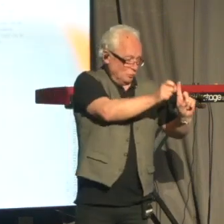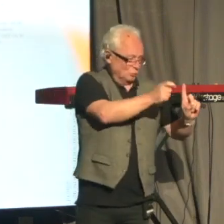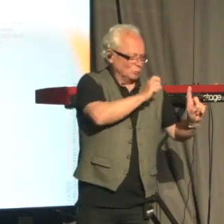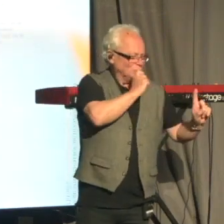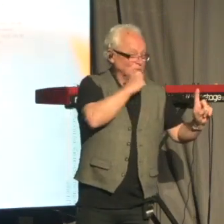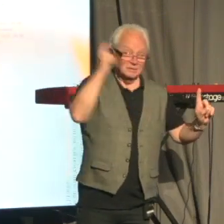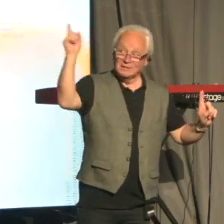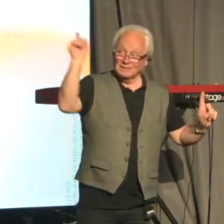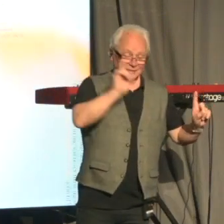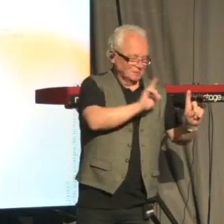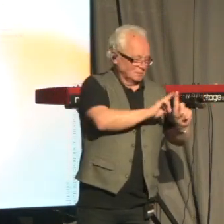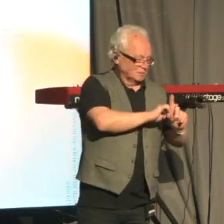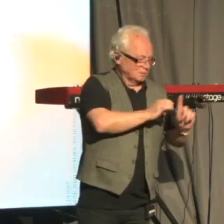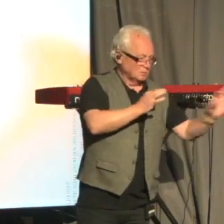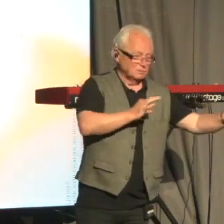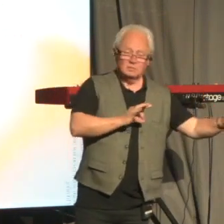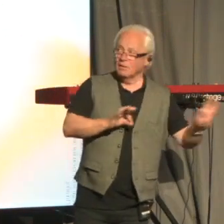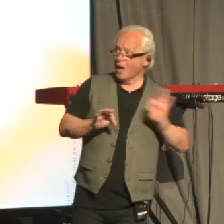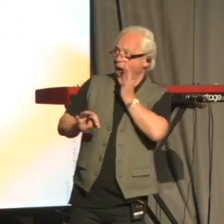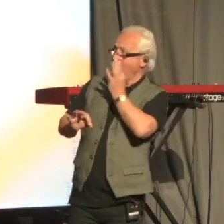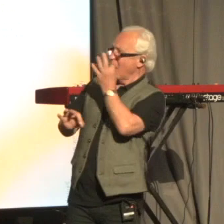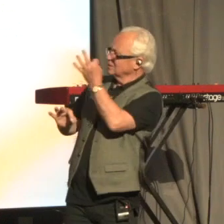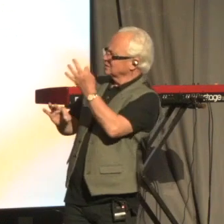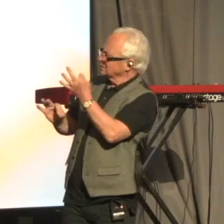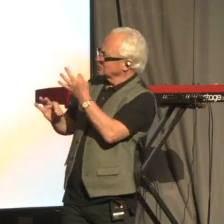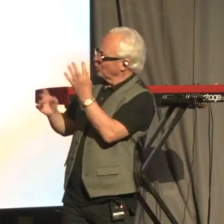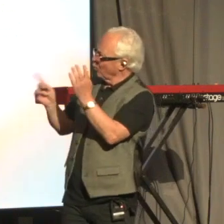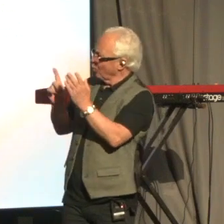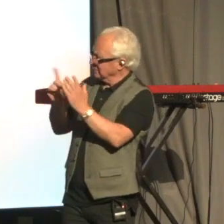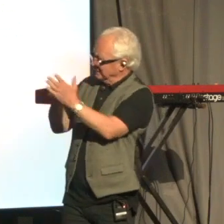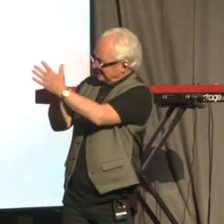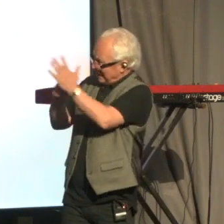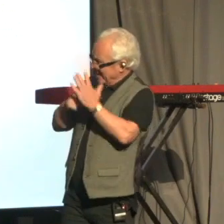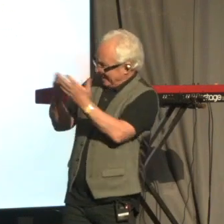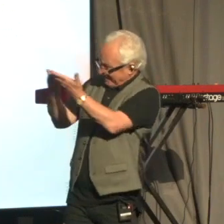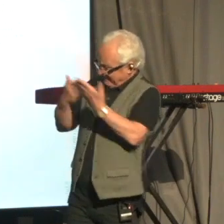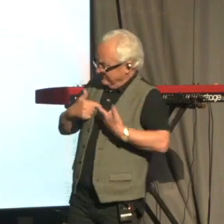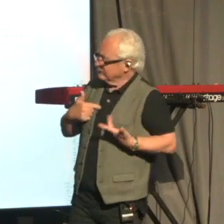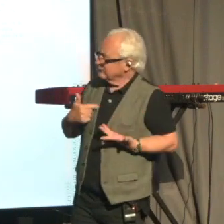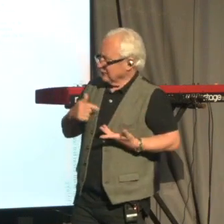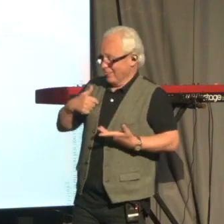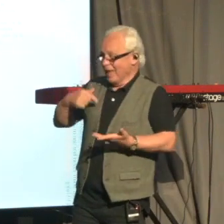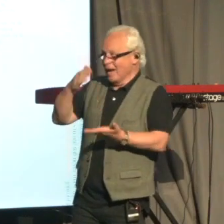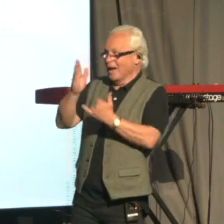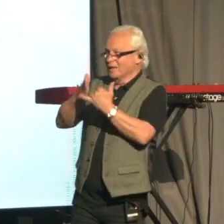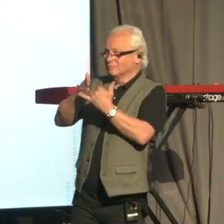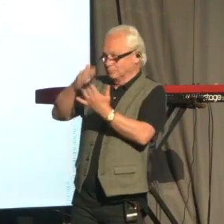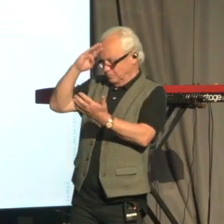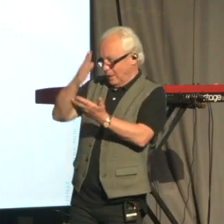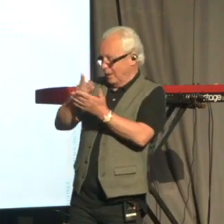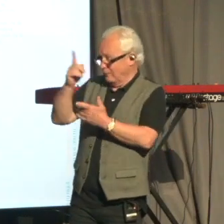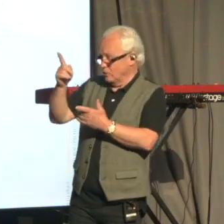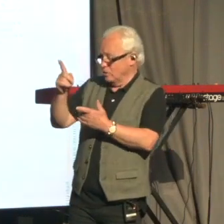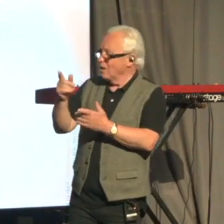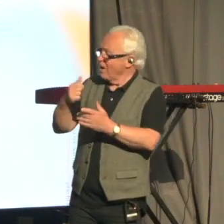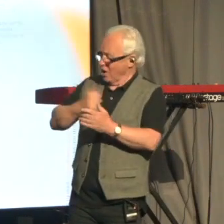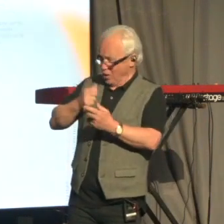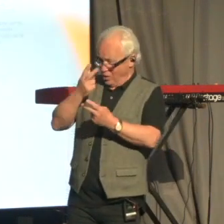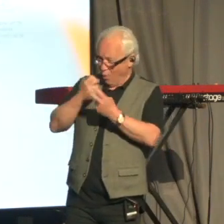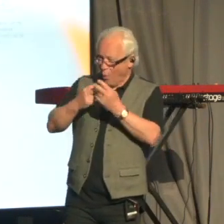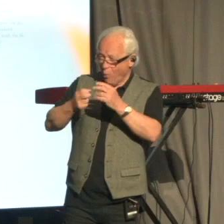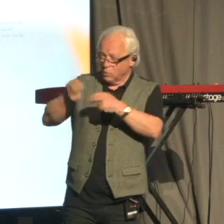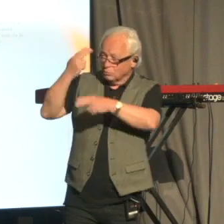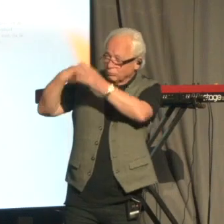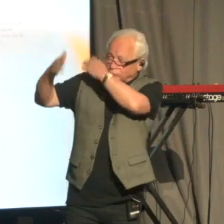will you give us that we may see it and believe you? What will you do? Our ancestors ate the manna in the